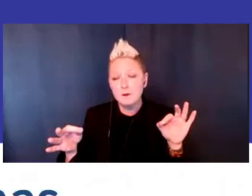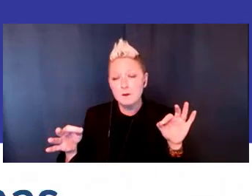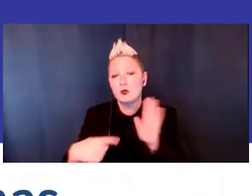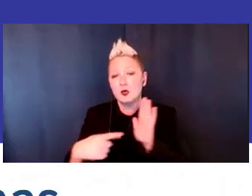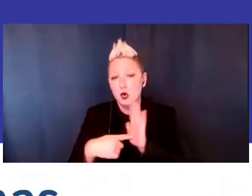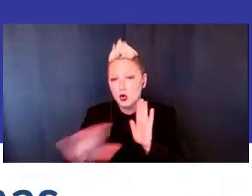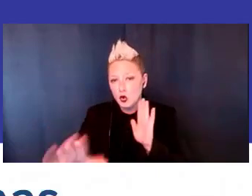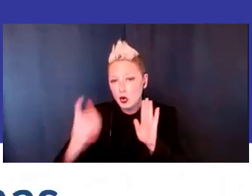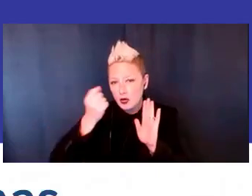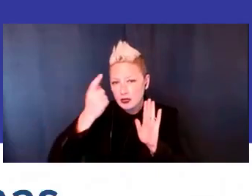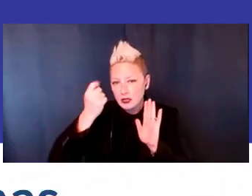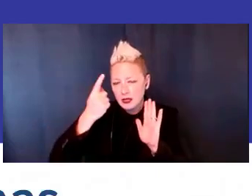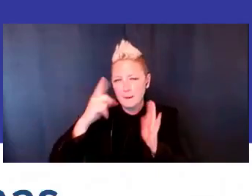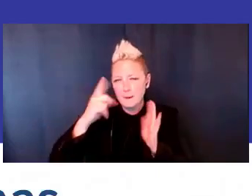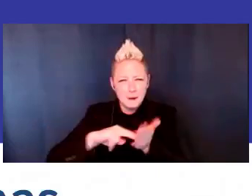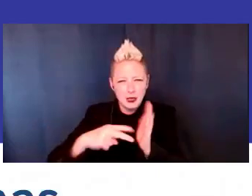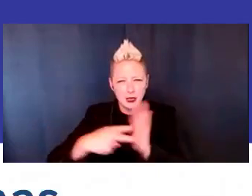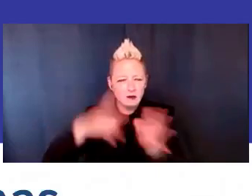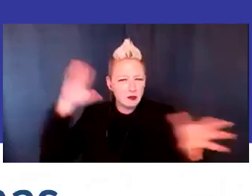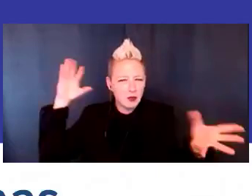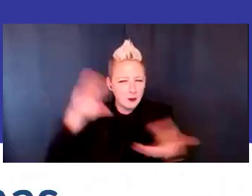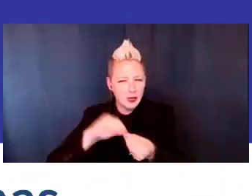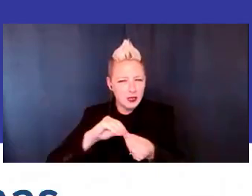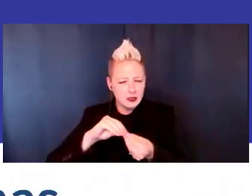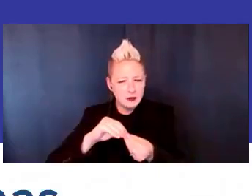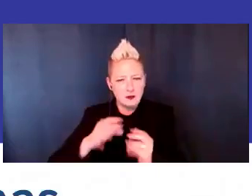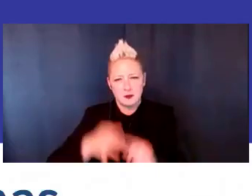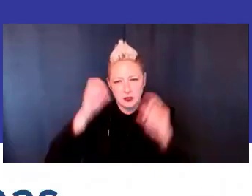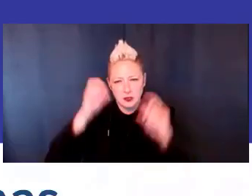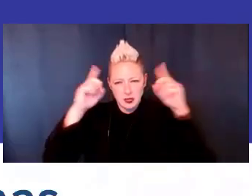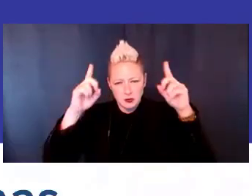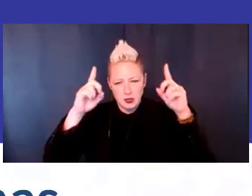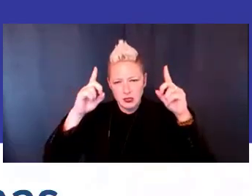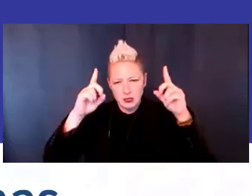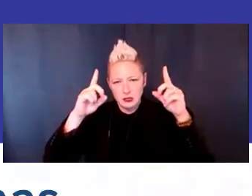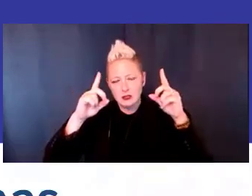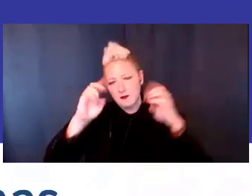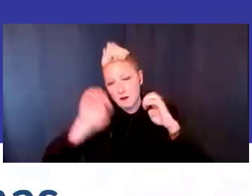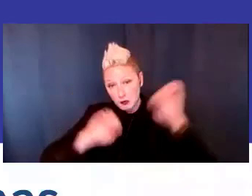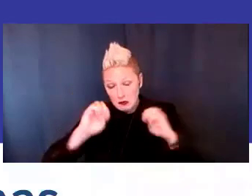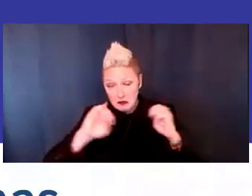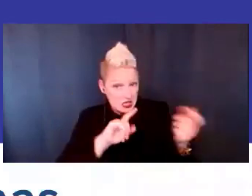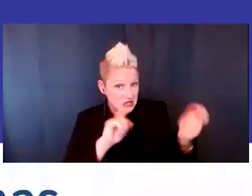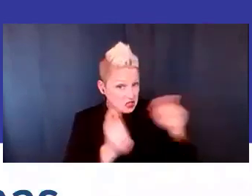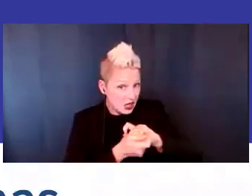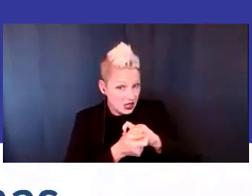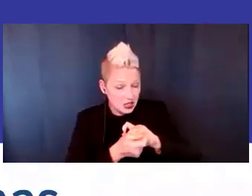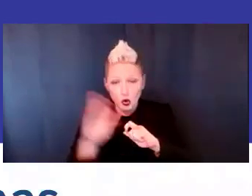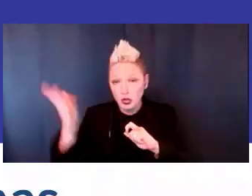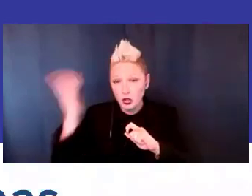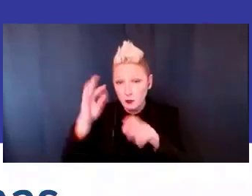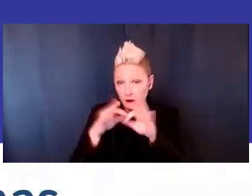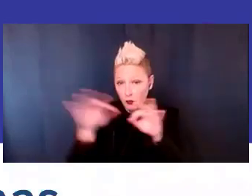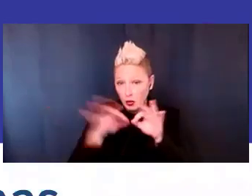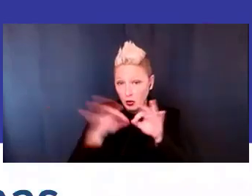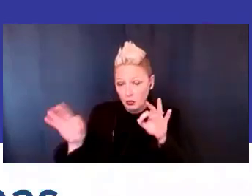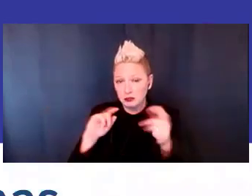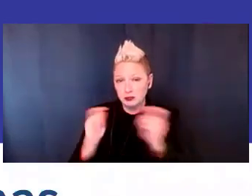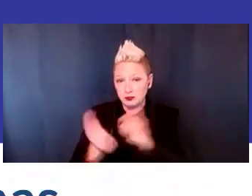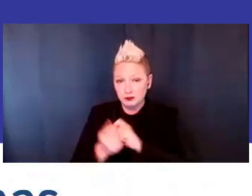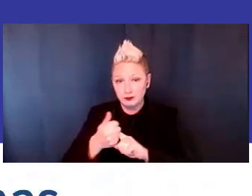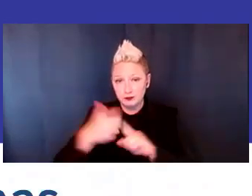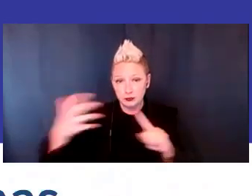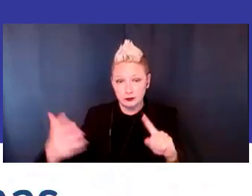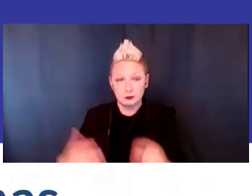meaning of comprehensive special education evaluation, if that's changed, or if you can add to your earlier thoughts.